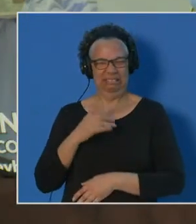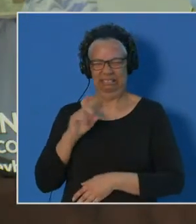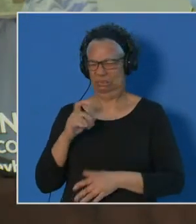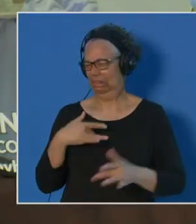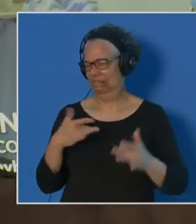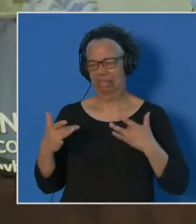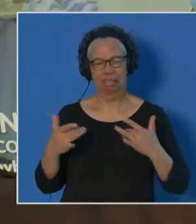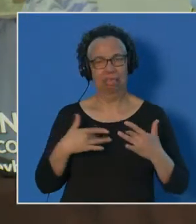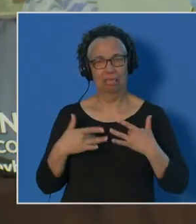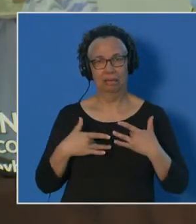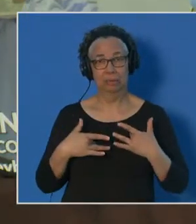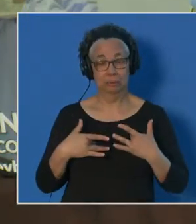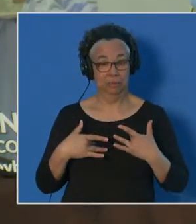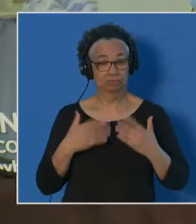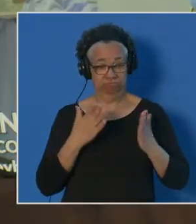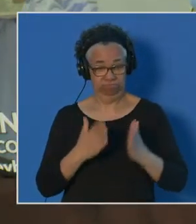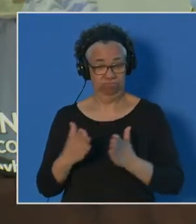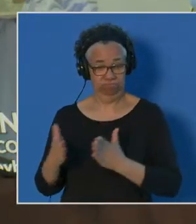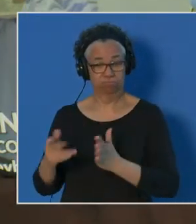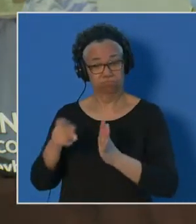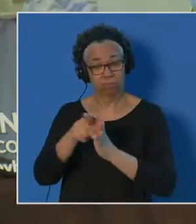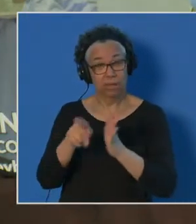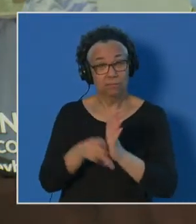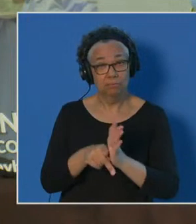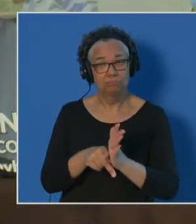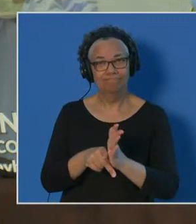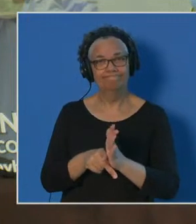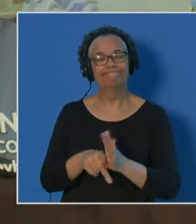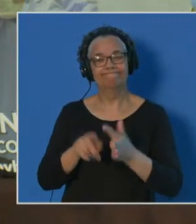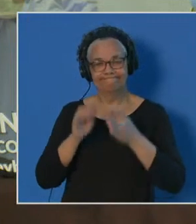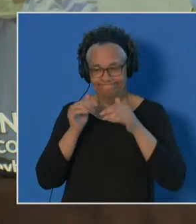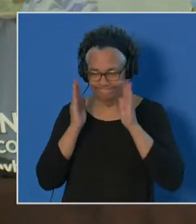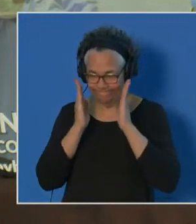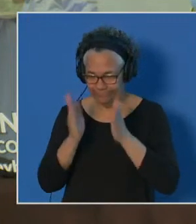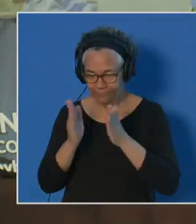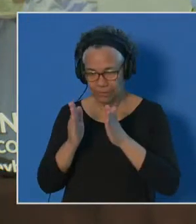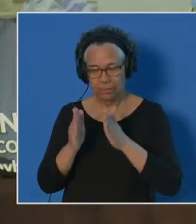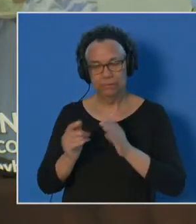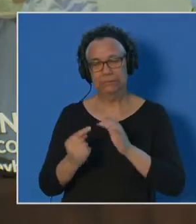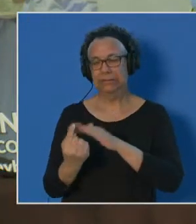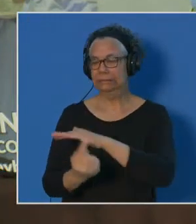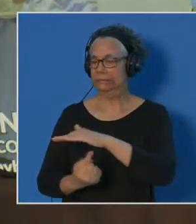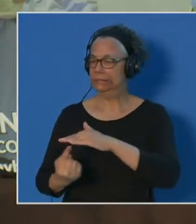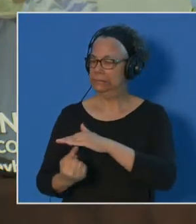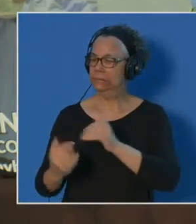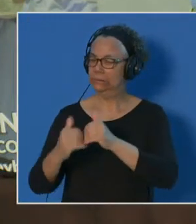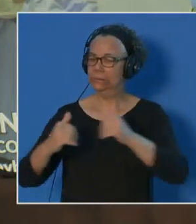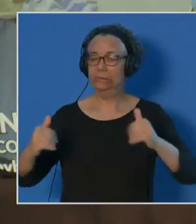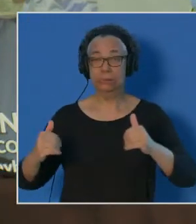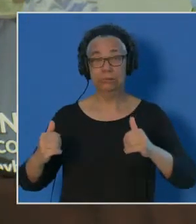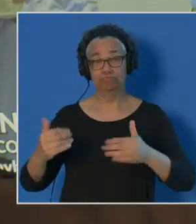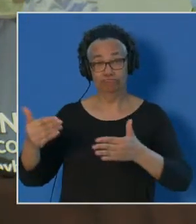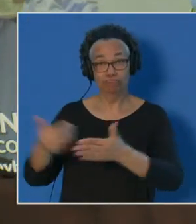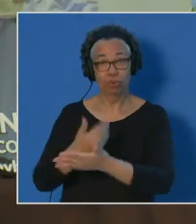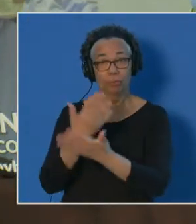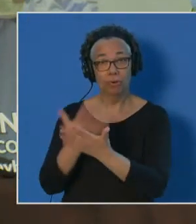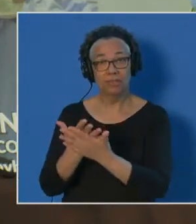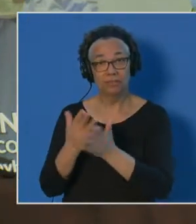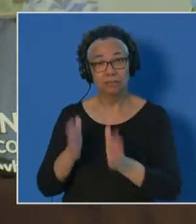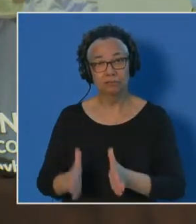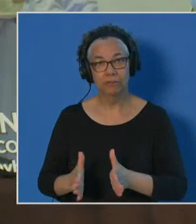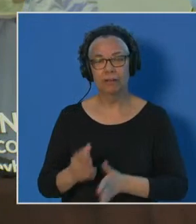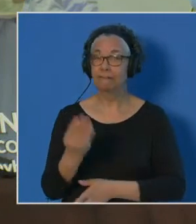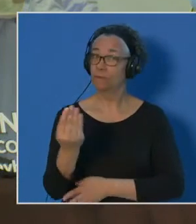have a regime. We must stick with the regime. We must make sure that we isolate prisoners, new prisoners that come into the facility for the requisite 14